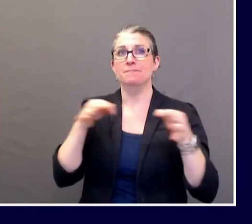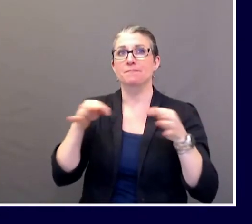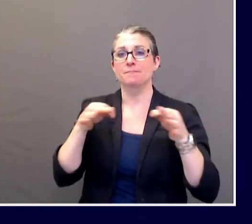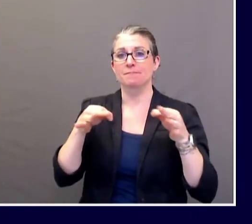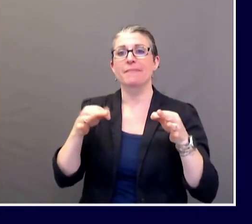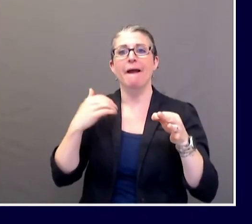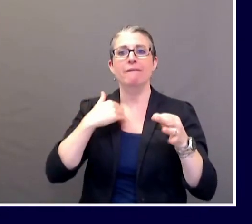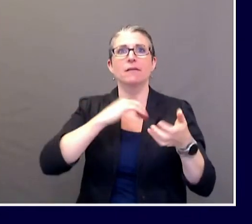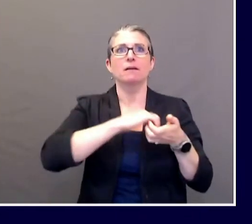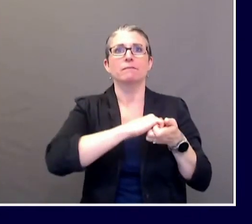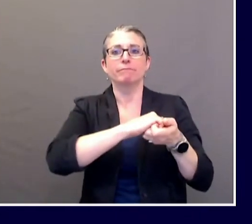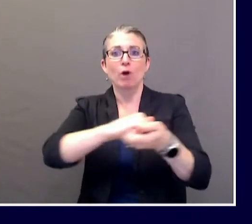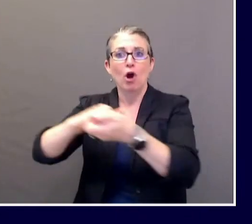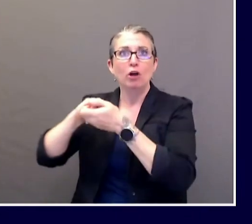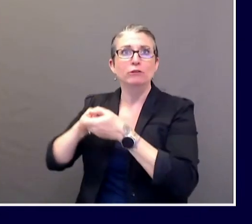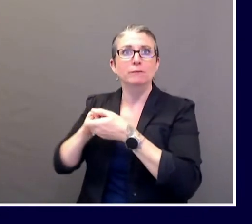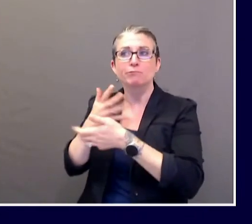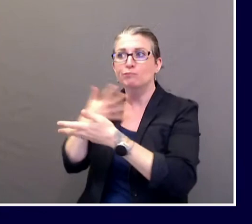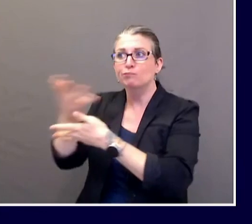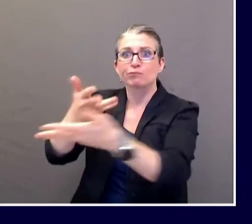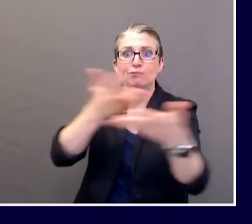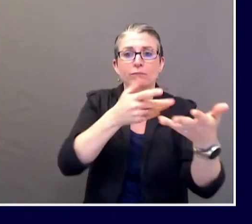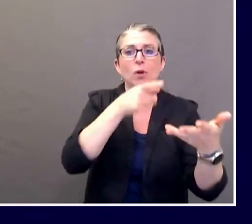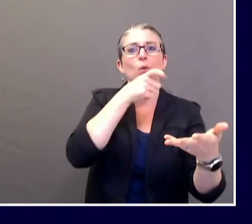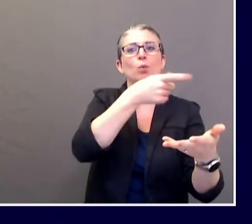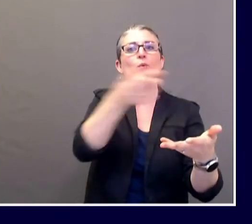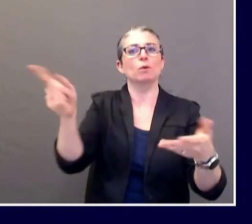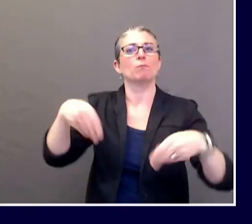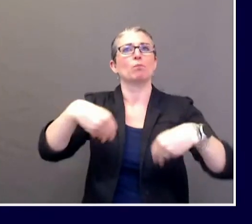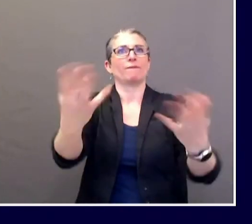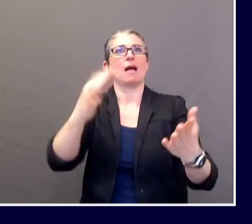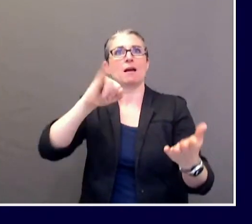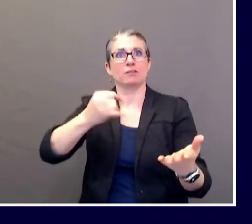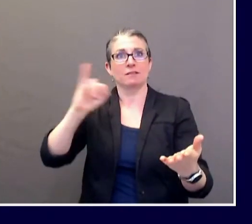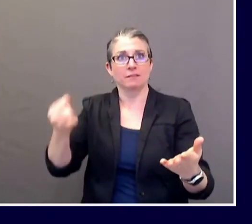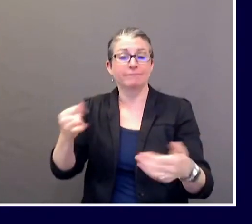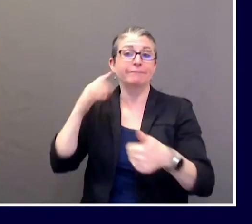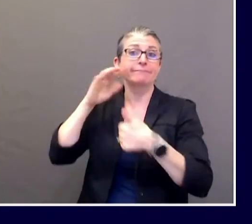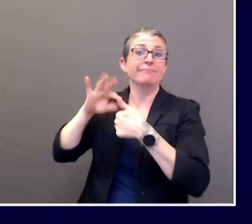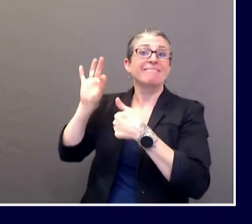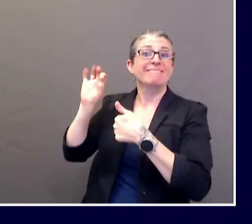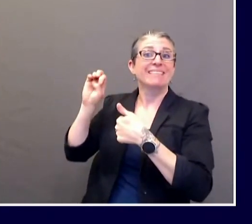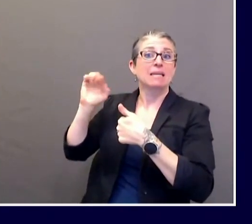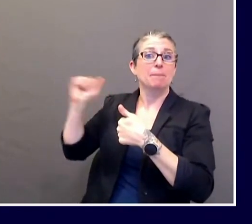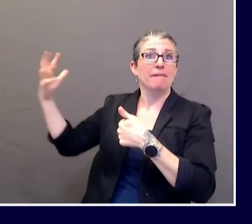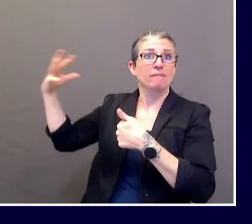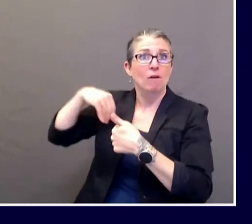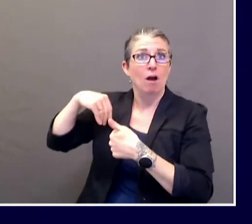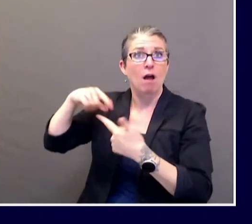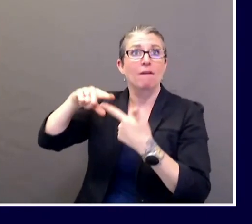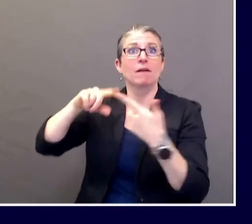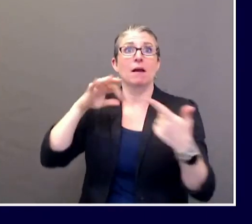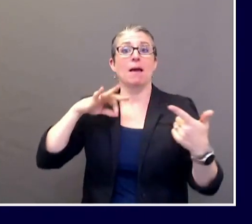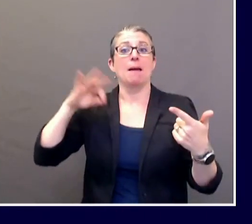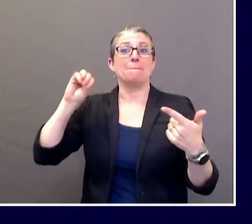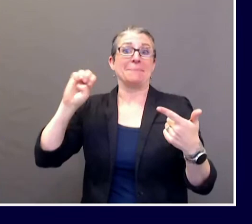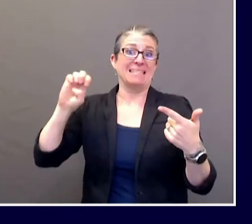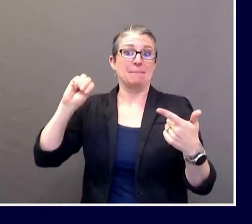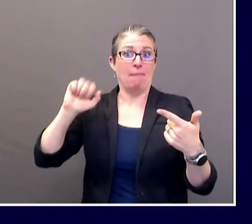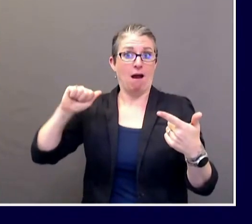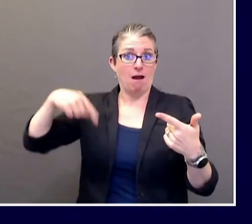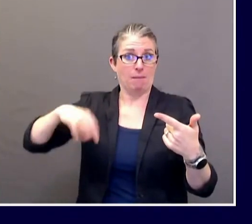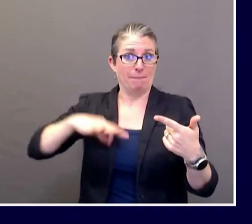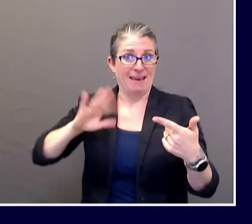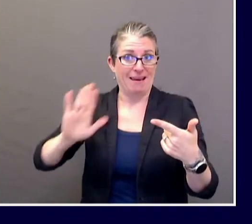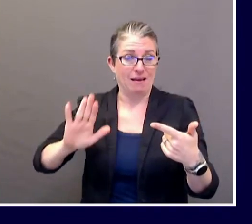Maine Emergency Management, FEMA, York County Emergency Management, to operate a pop-up mobile vaccination clinic